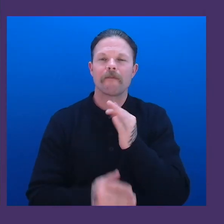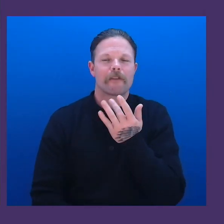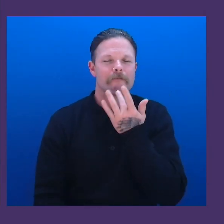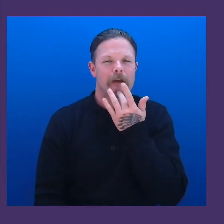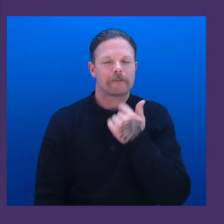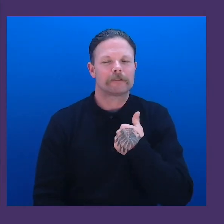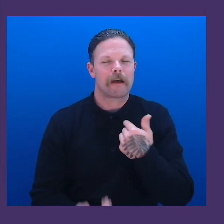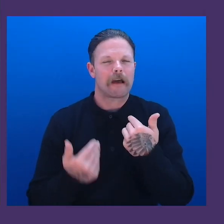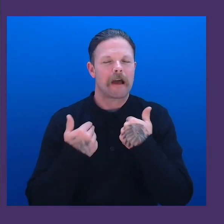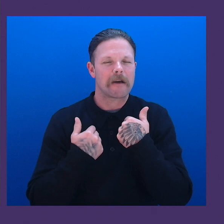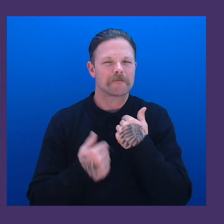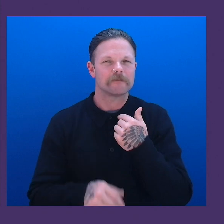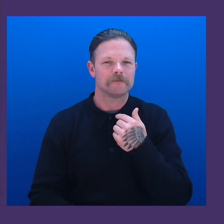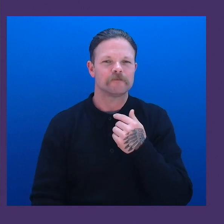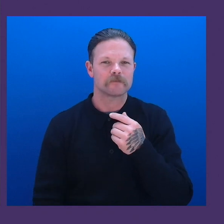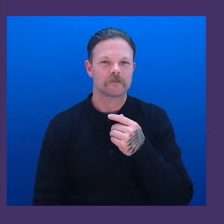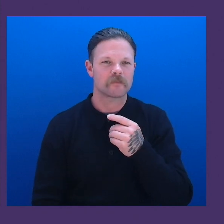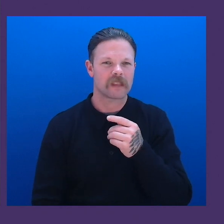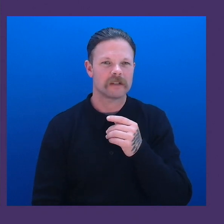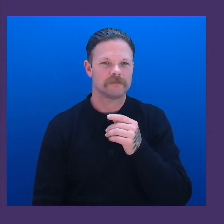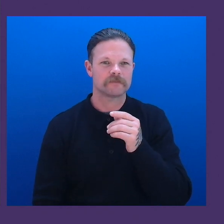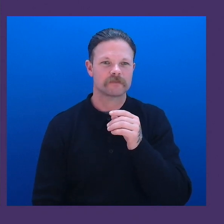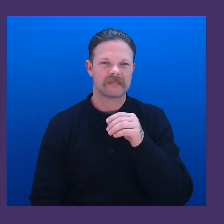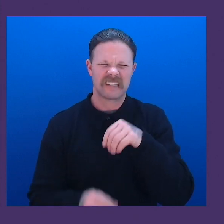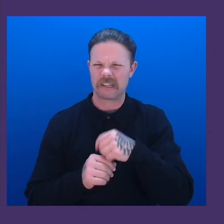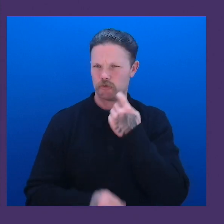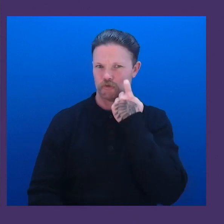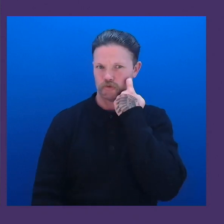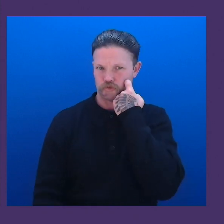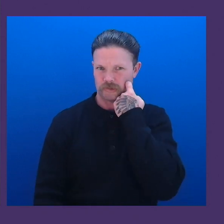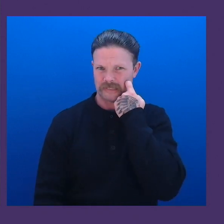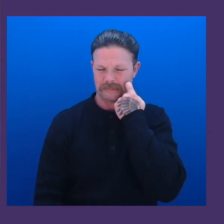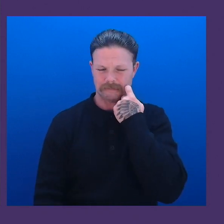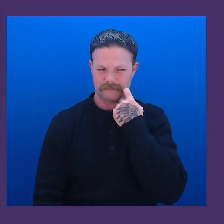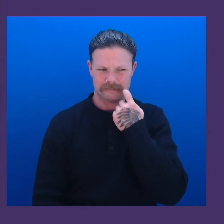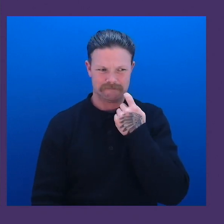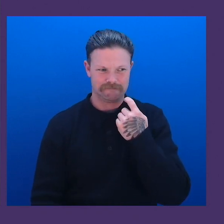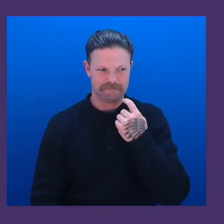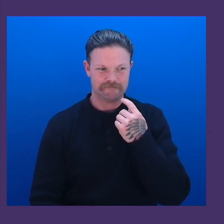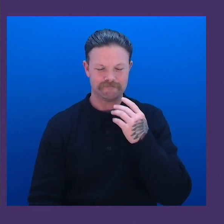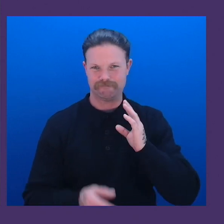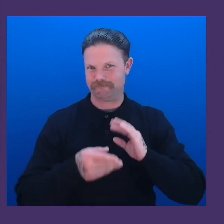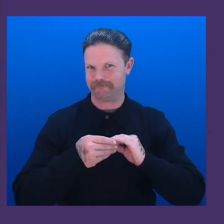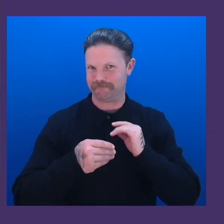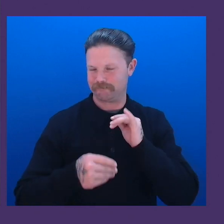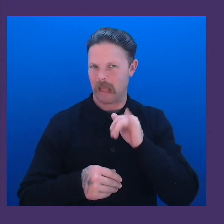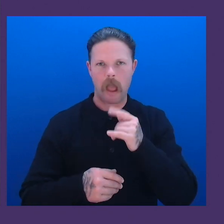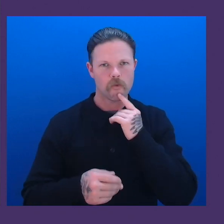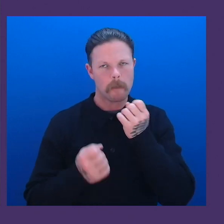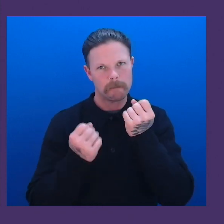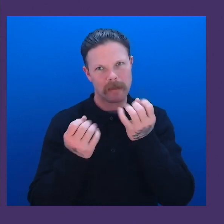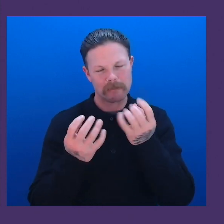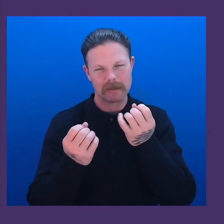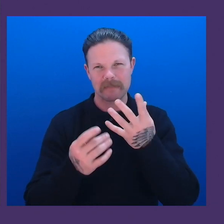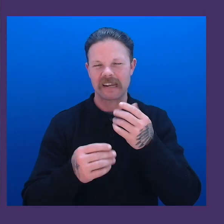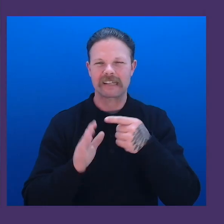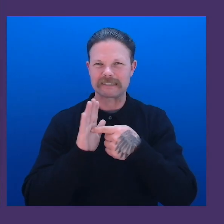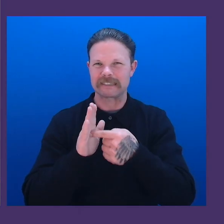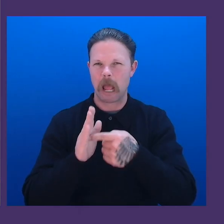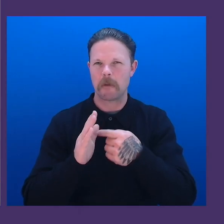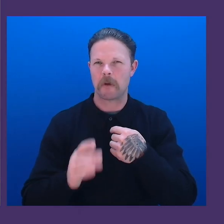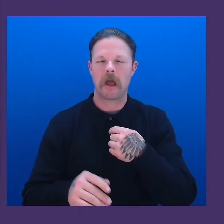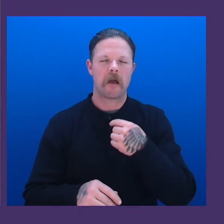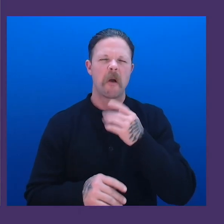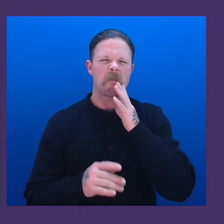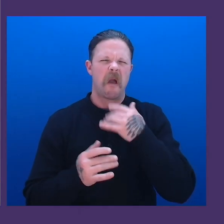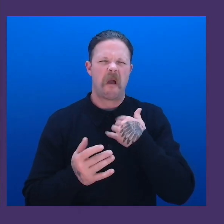is, in a recent past. So there's a whole many more examples that we can talk through, but I'll just stop there for now.